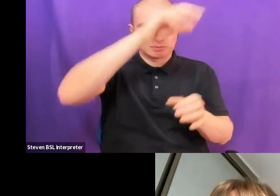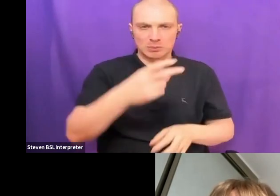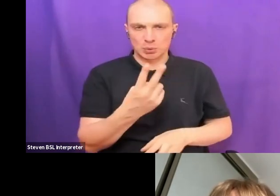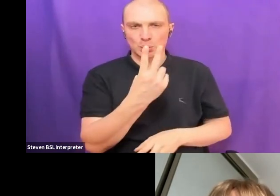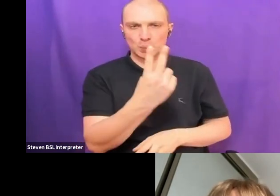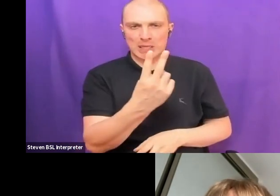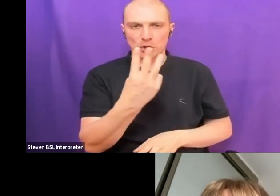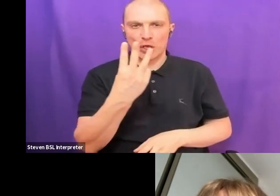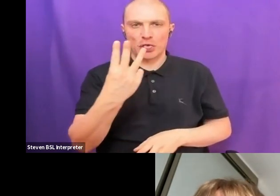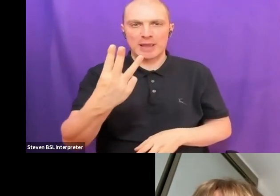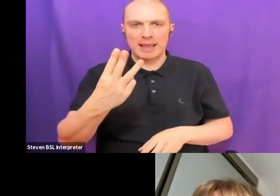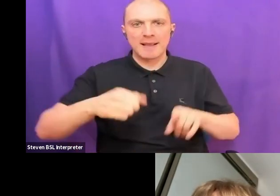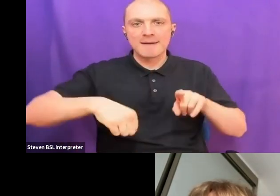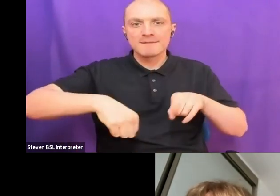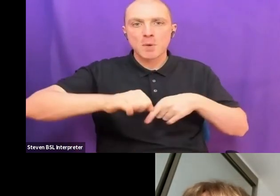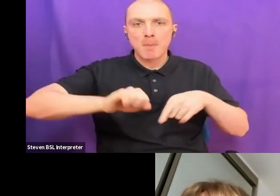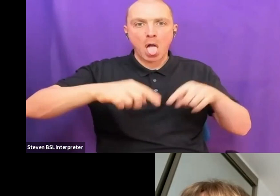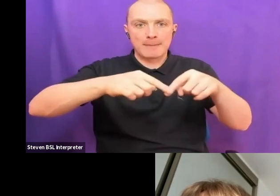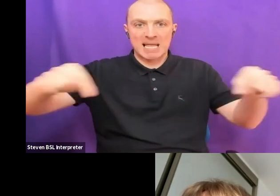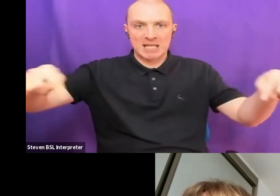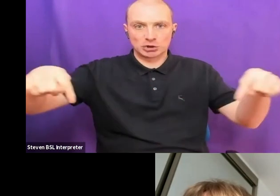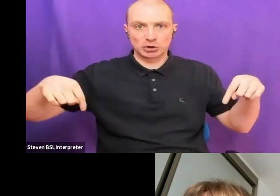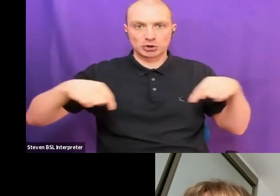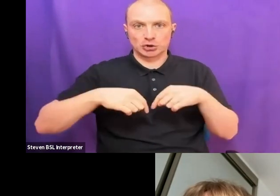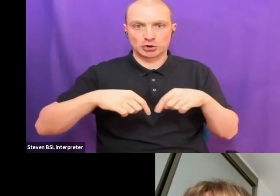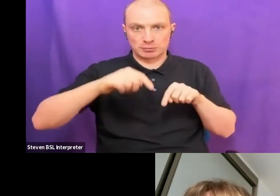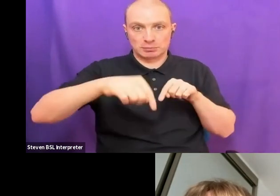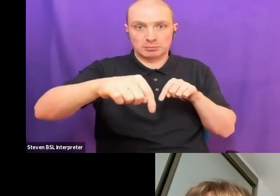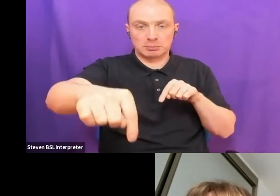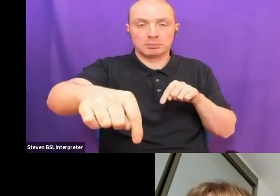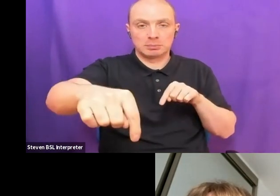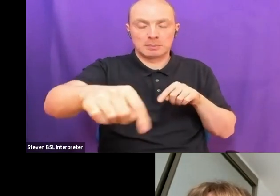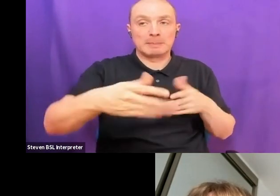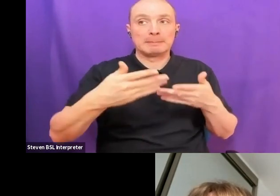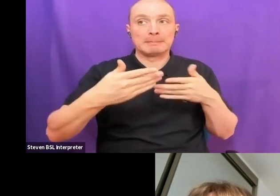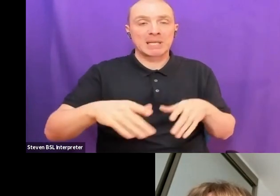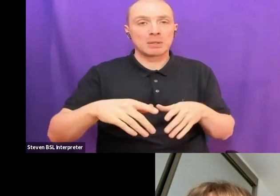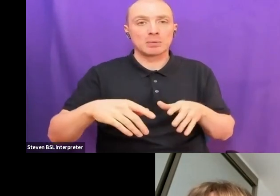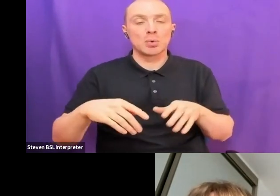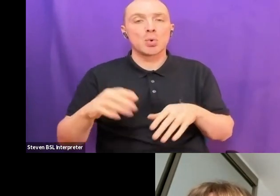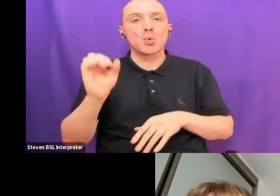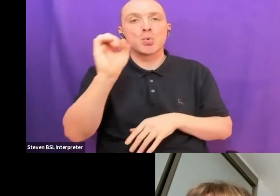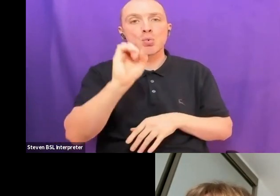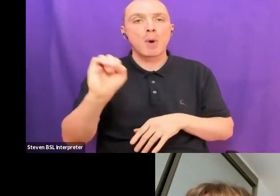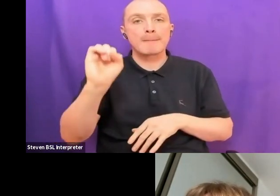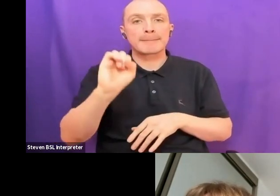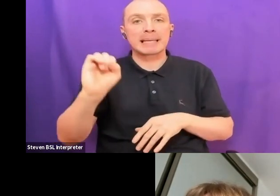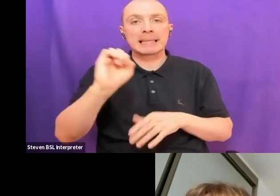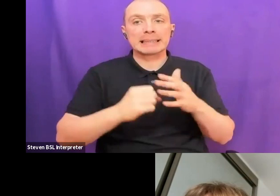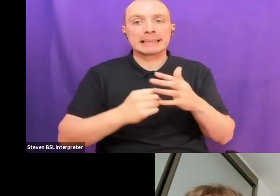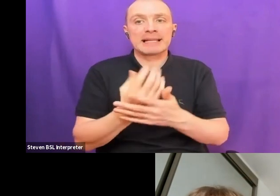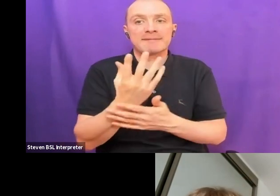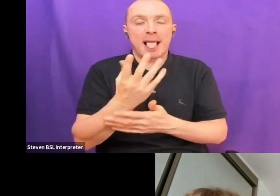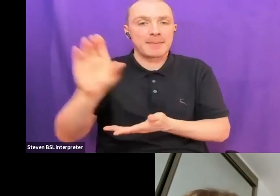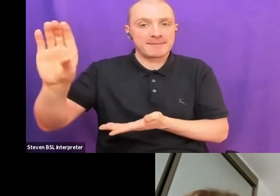have secured funding from the European Regional Development Fund, the development of the national cycle